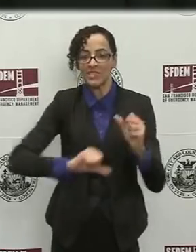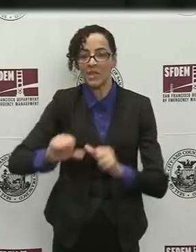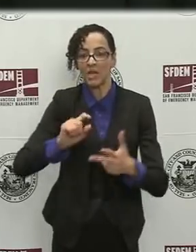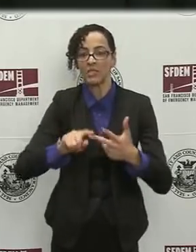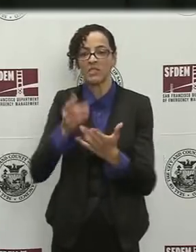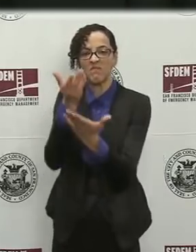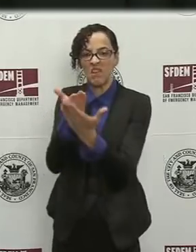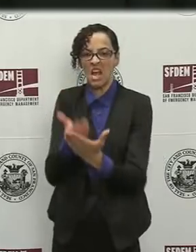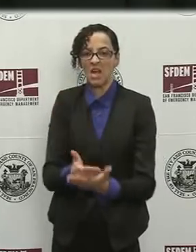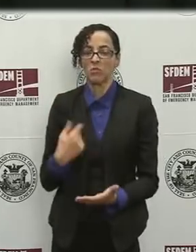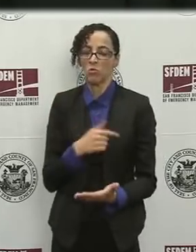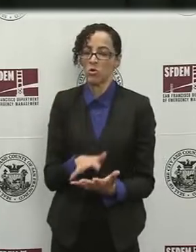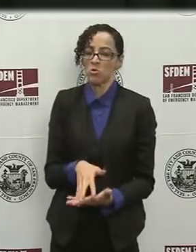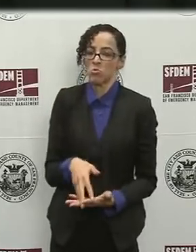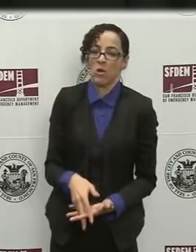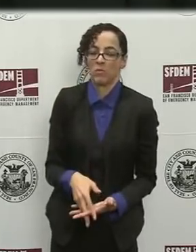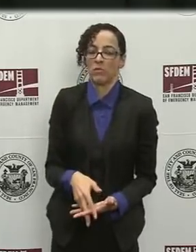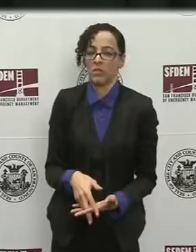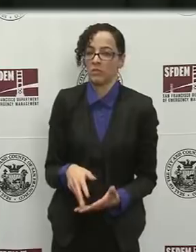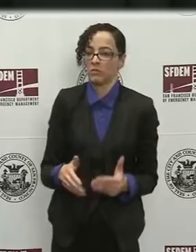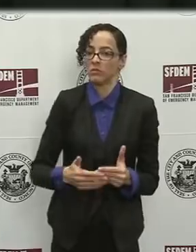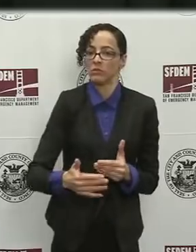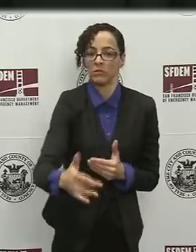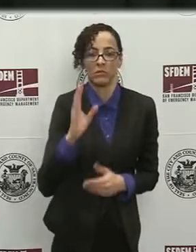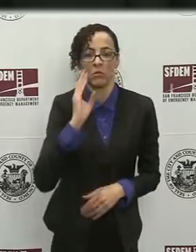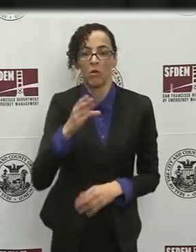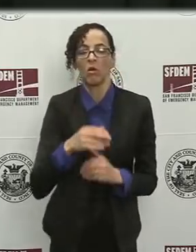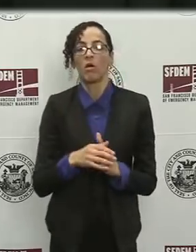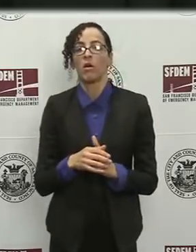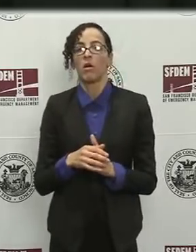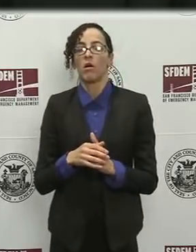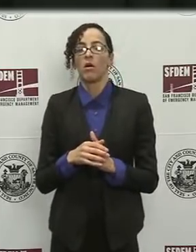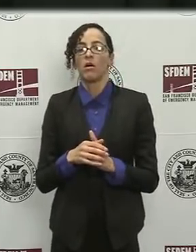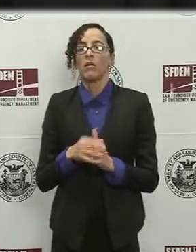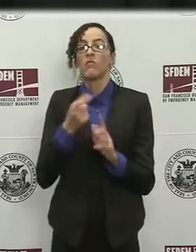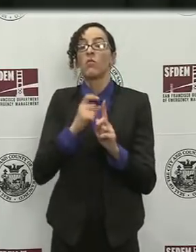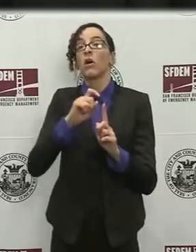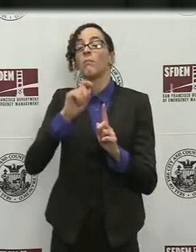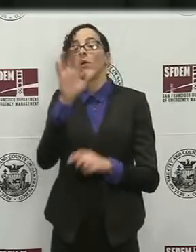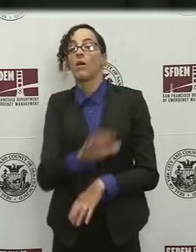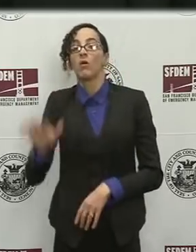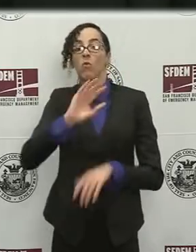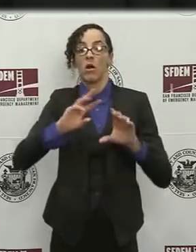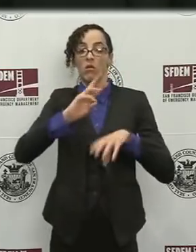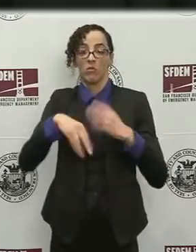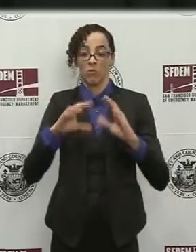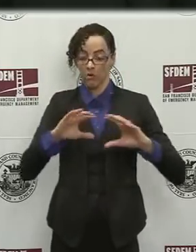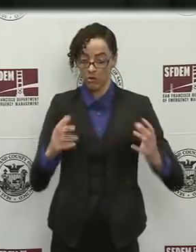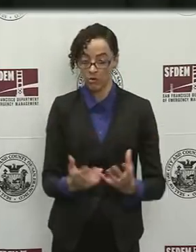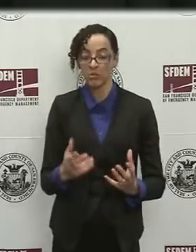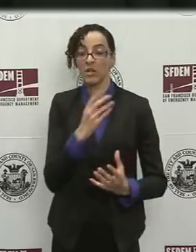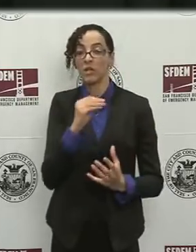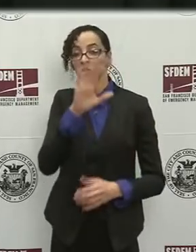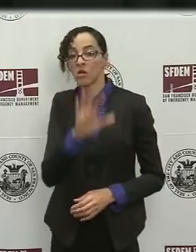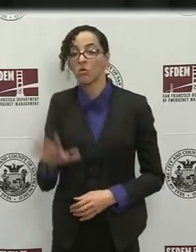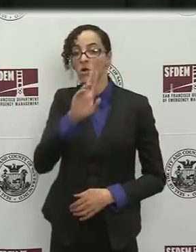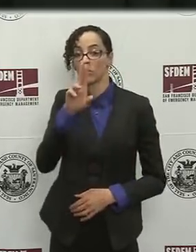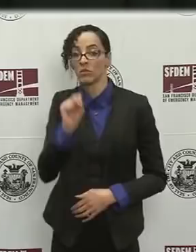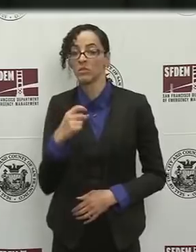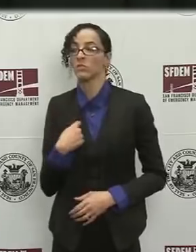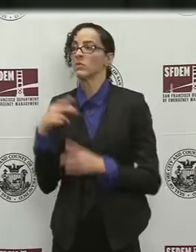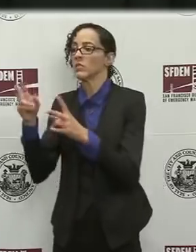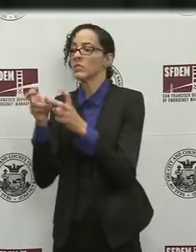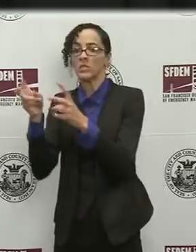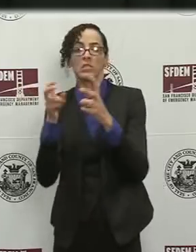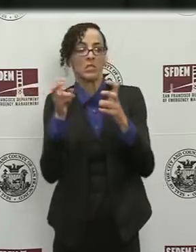facts. We are able to use what we know from other parts of the world and the country to guide our decisions and inform